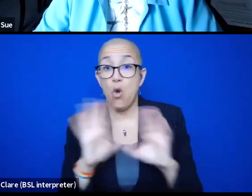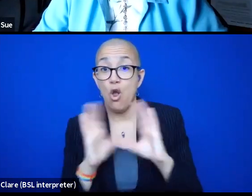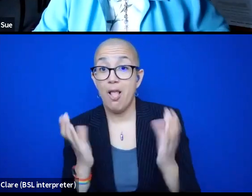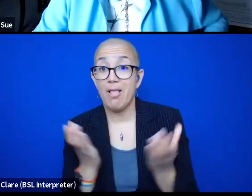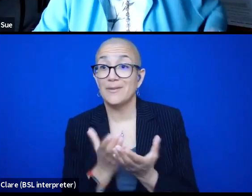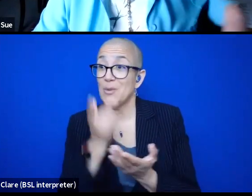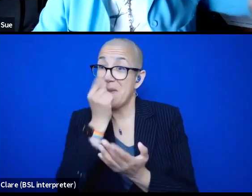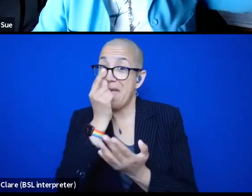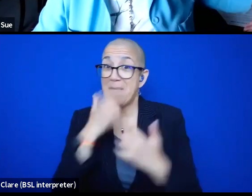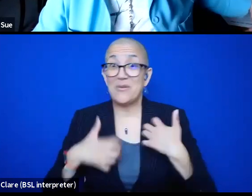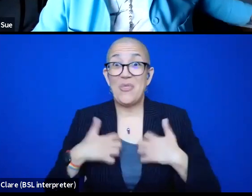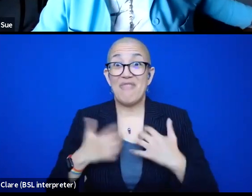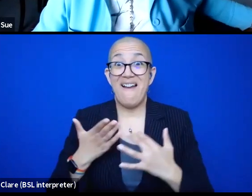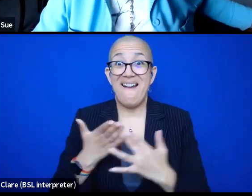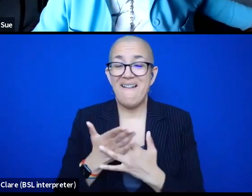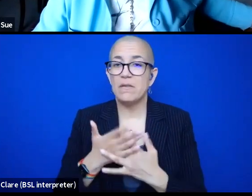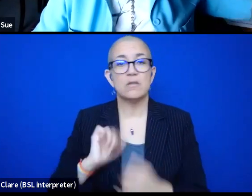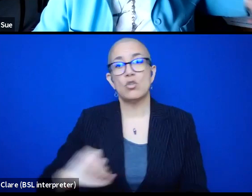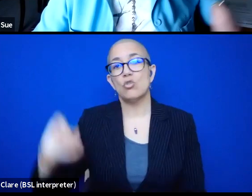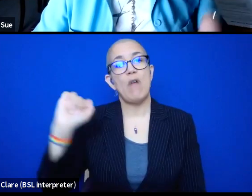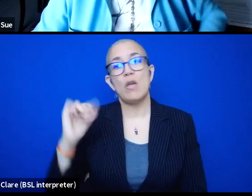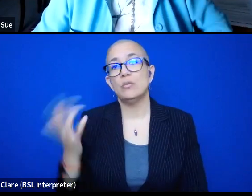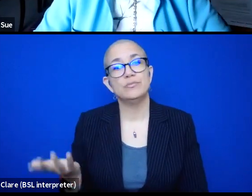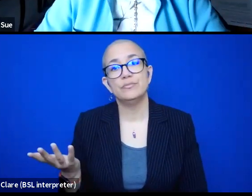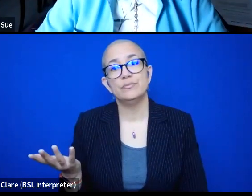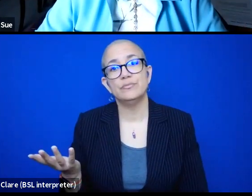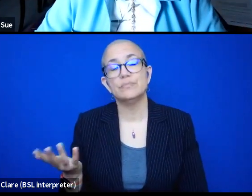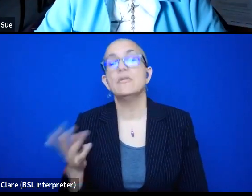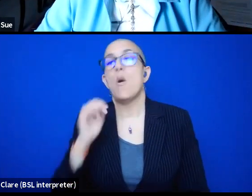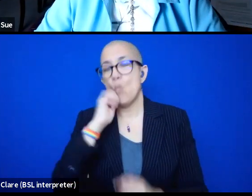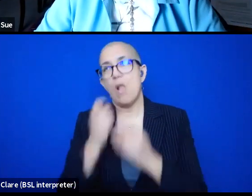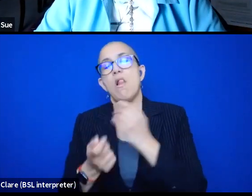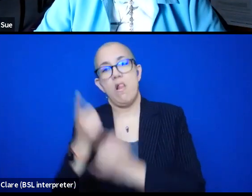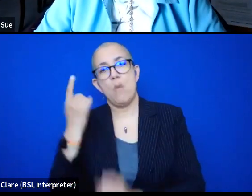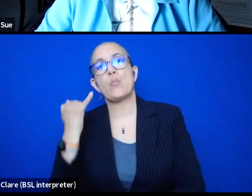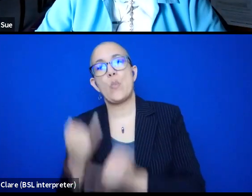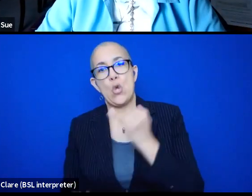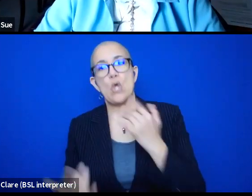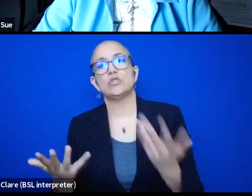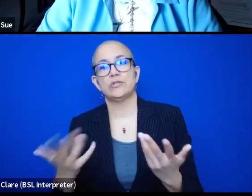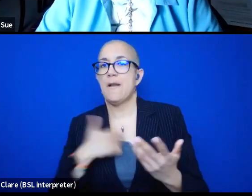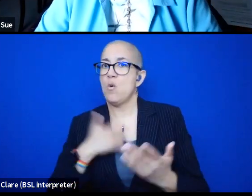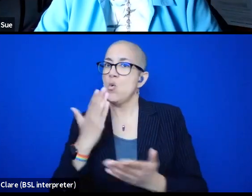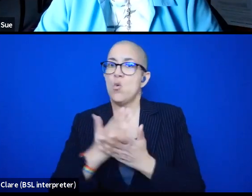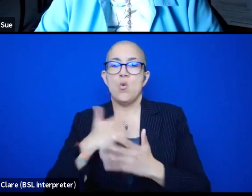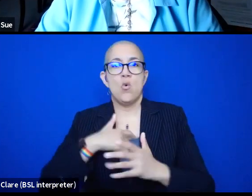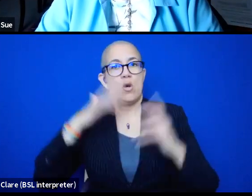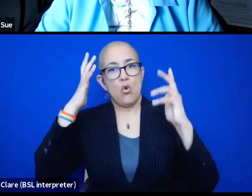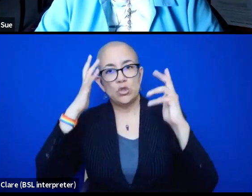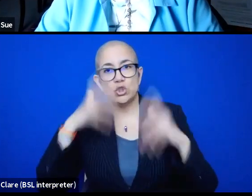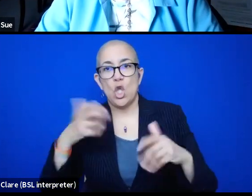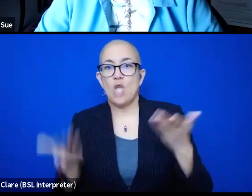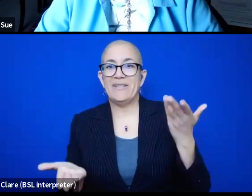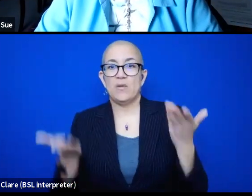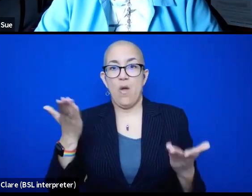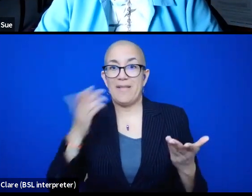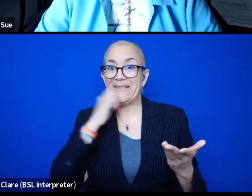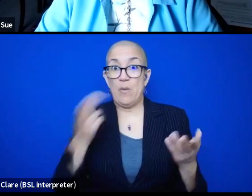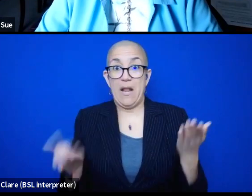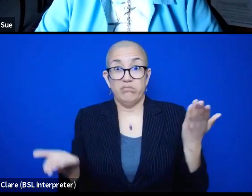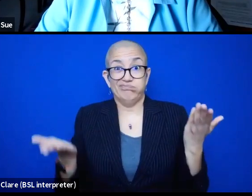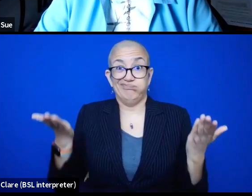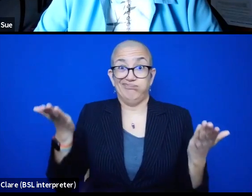is not your own. That is going to be made worse. And I'm deeply, deeply concerned that those inequalities are going to rise. We already saw over